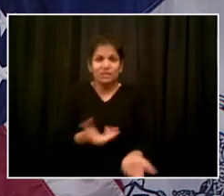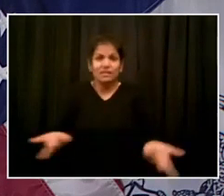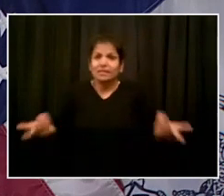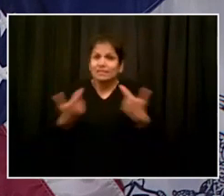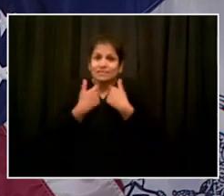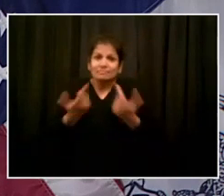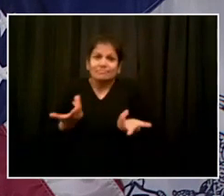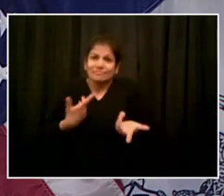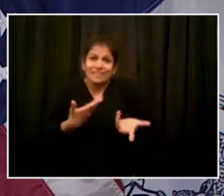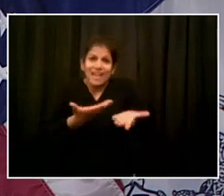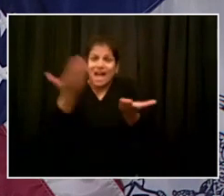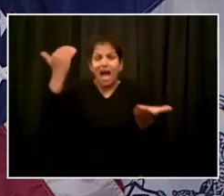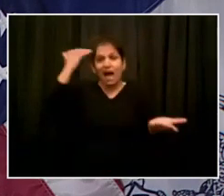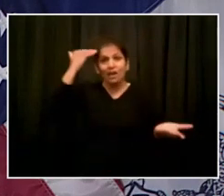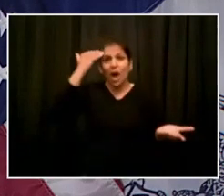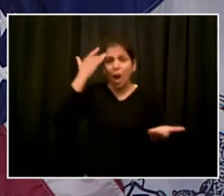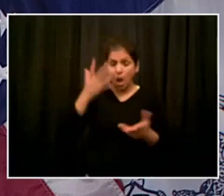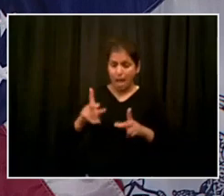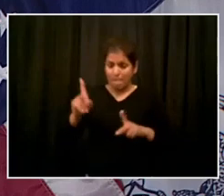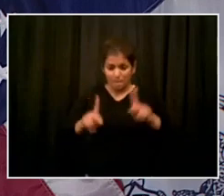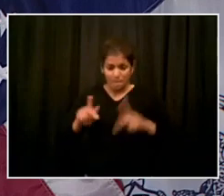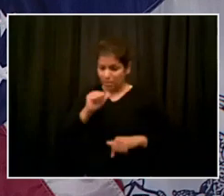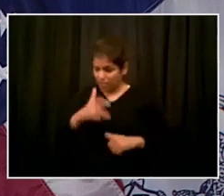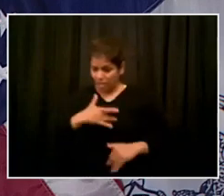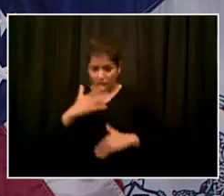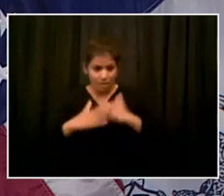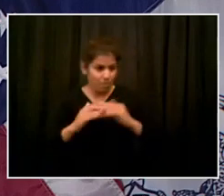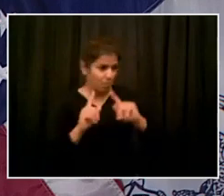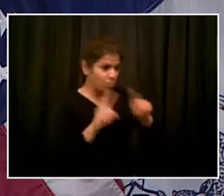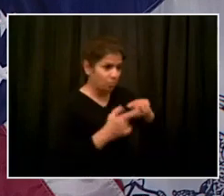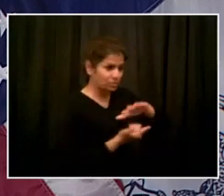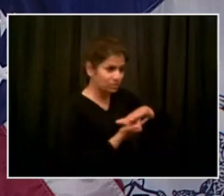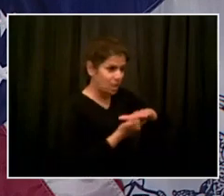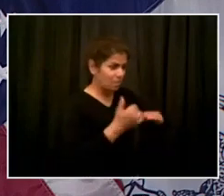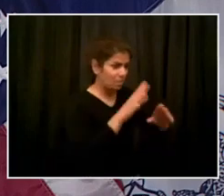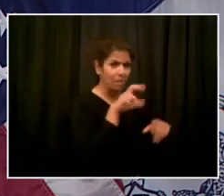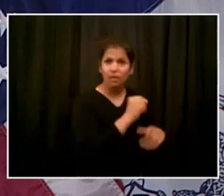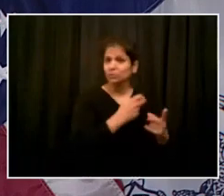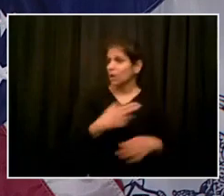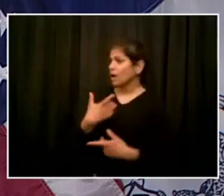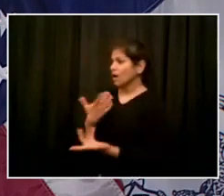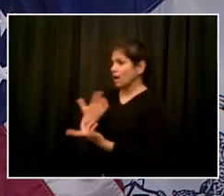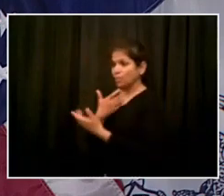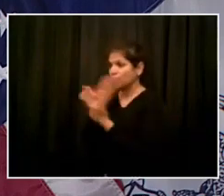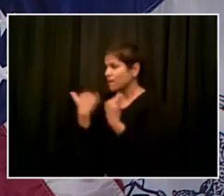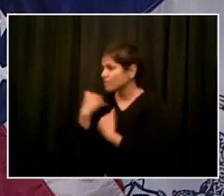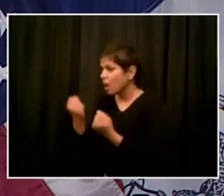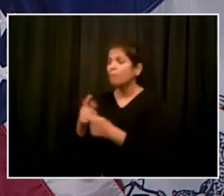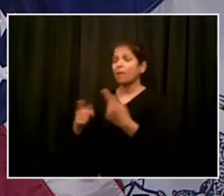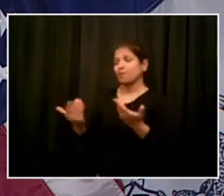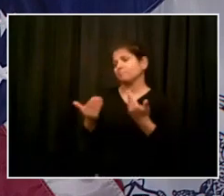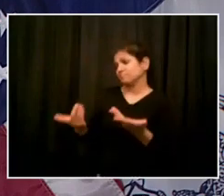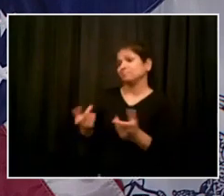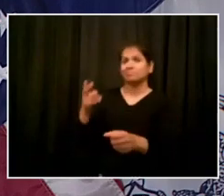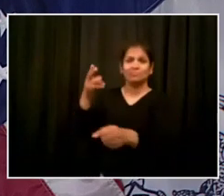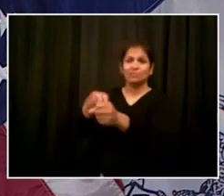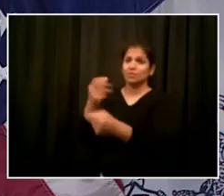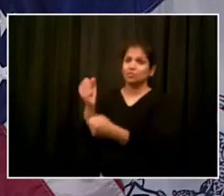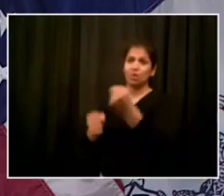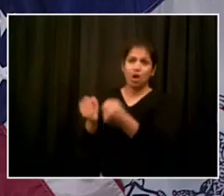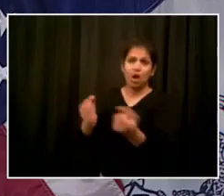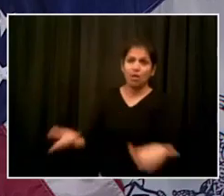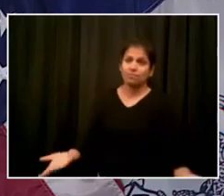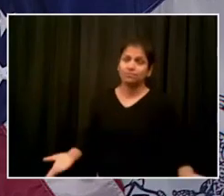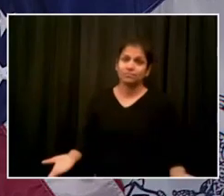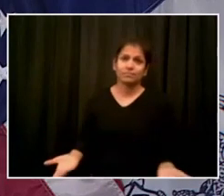drive. We're going to look at any and other ways we can help and support people. But again, there are things we